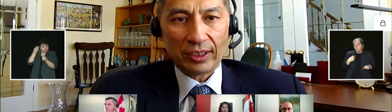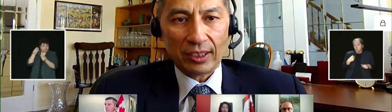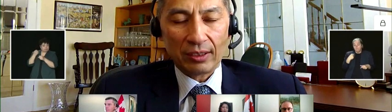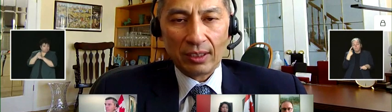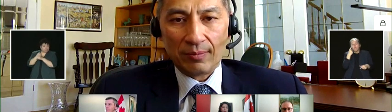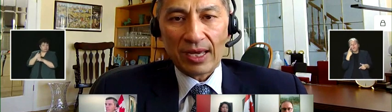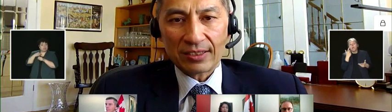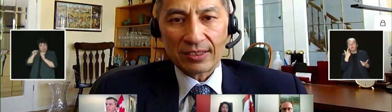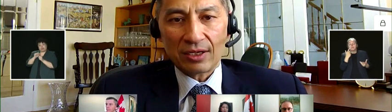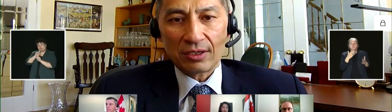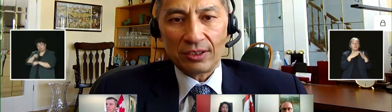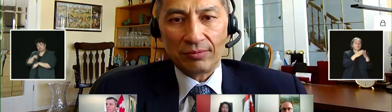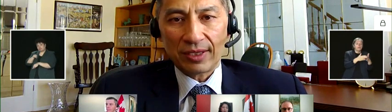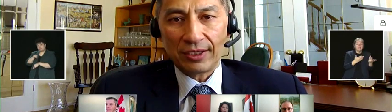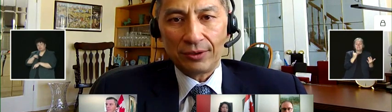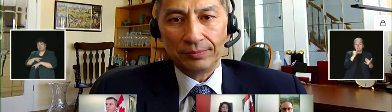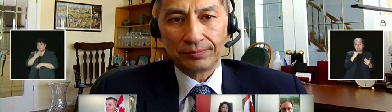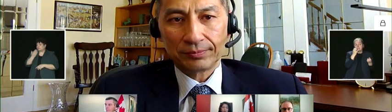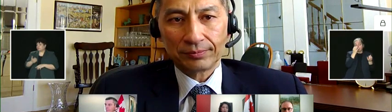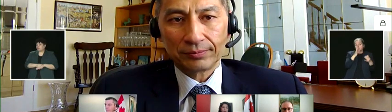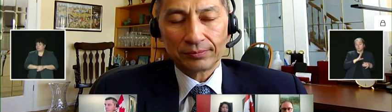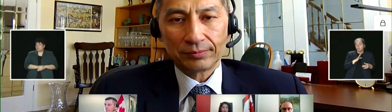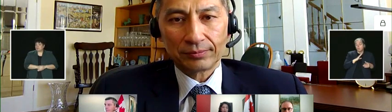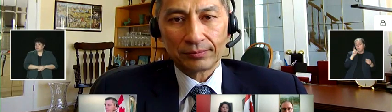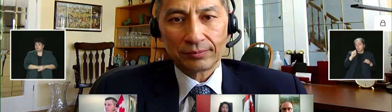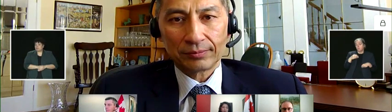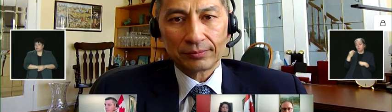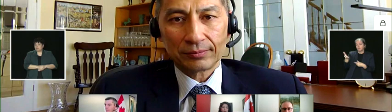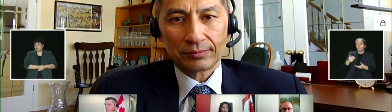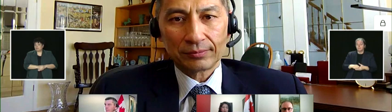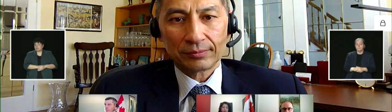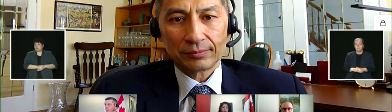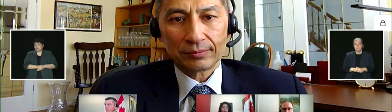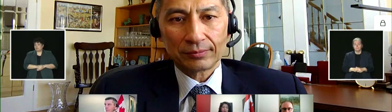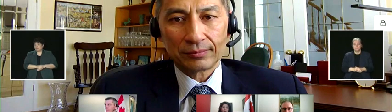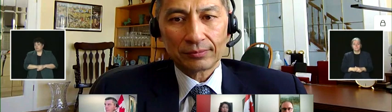can certainly pass that on to you. Thank you.